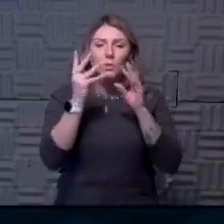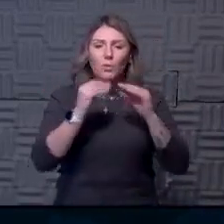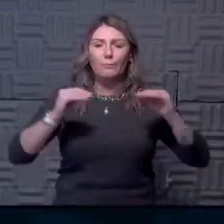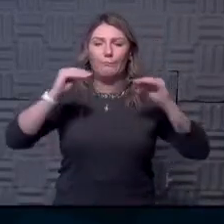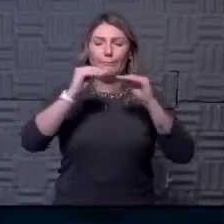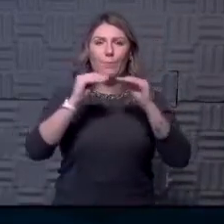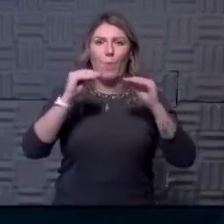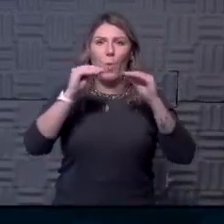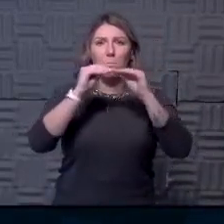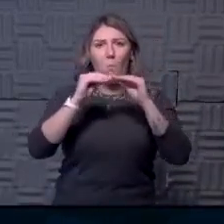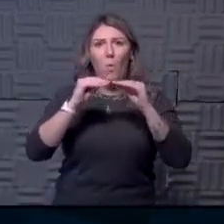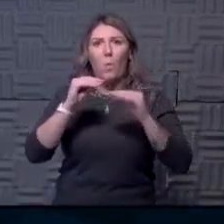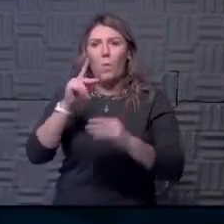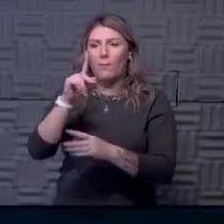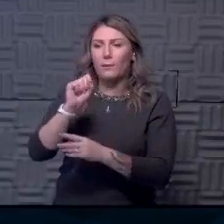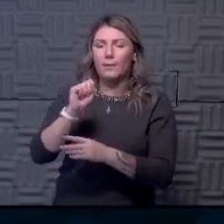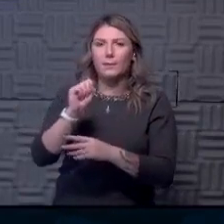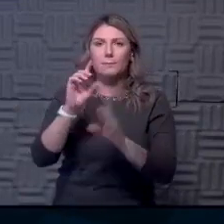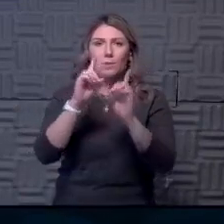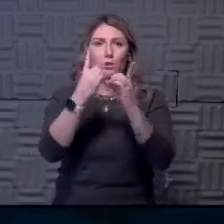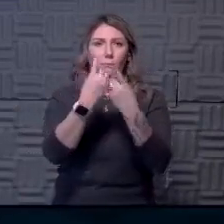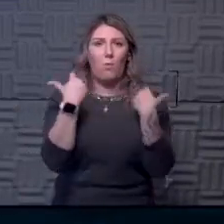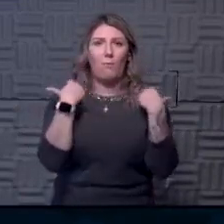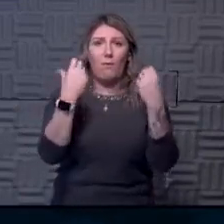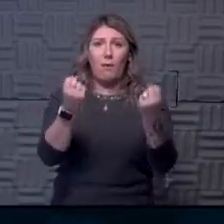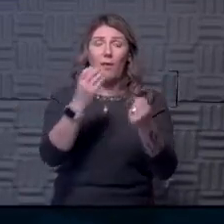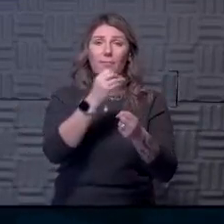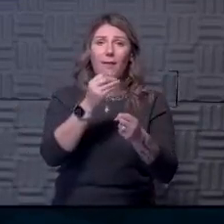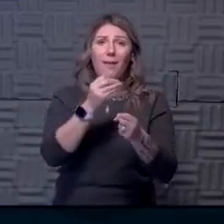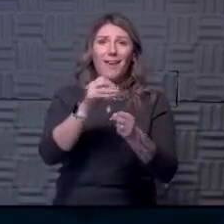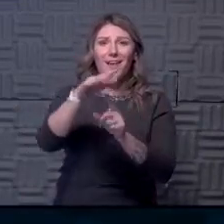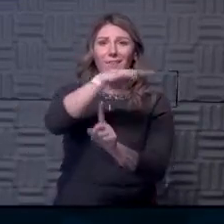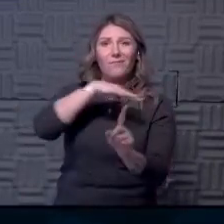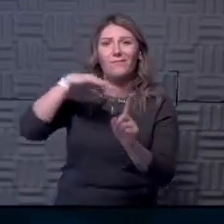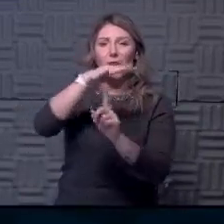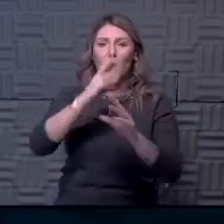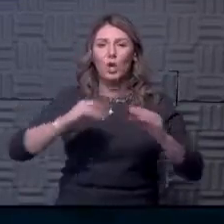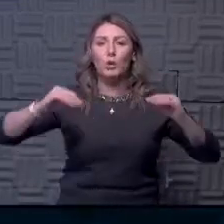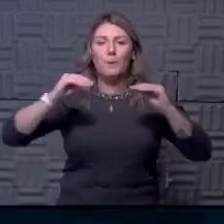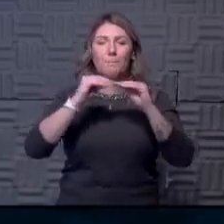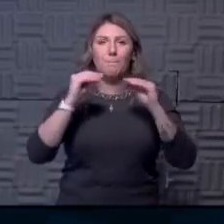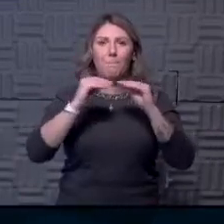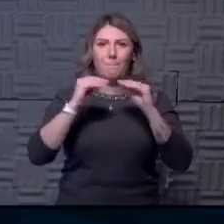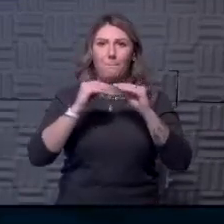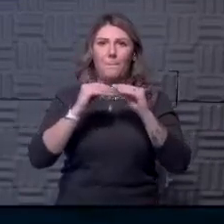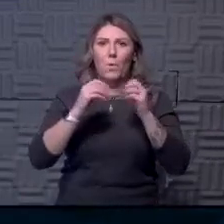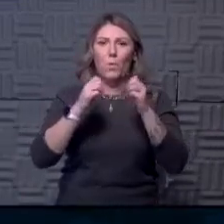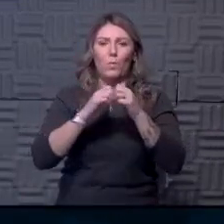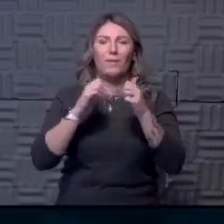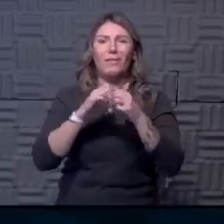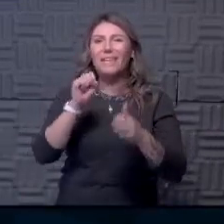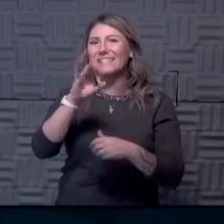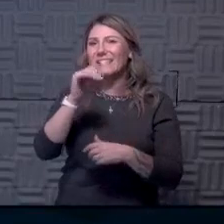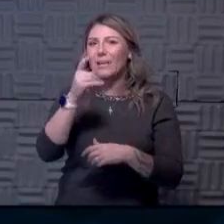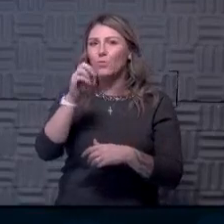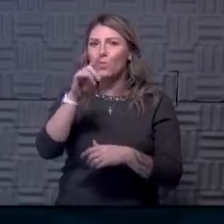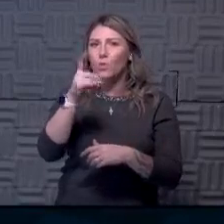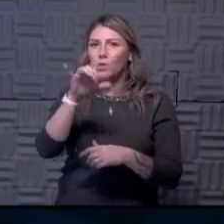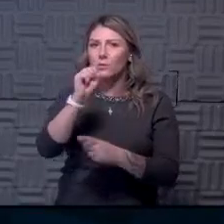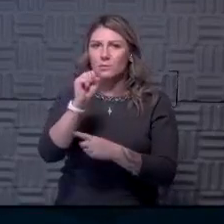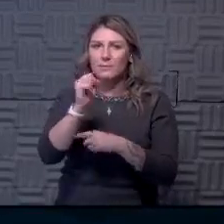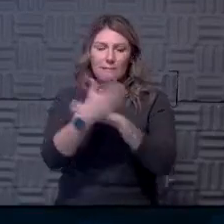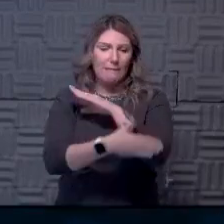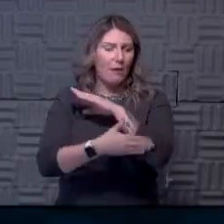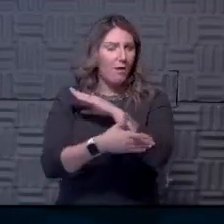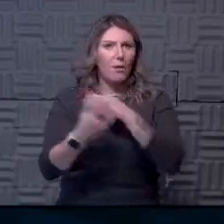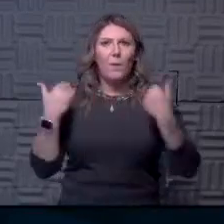Kansas Department of Health and Environment is doing more. The Sedgwick County, for example, they have gone